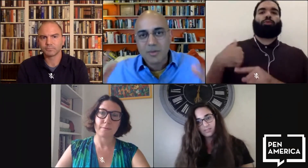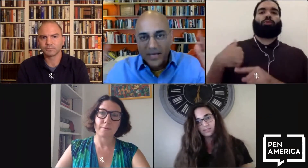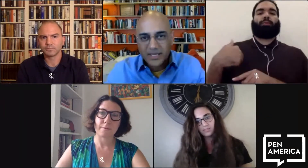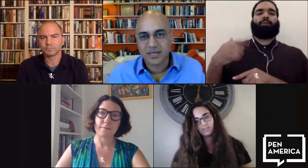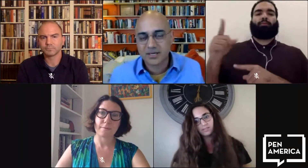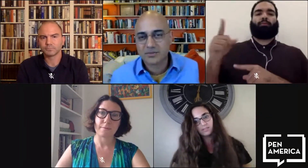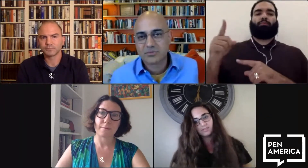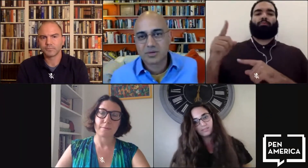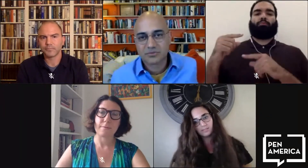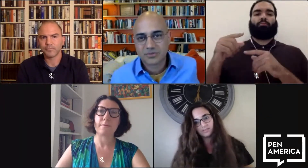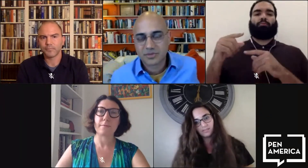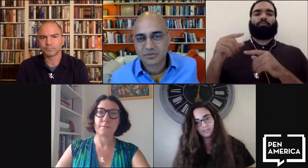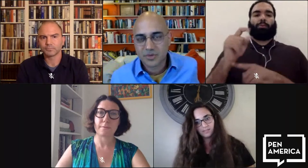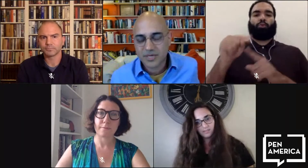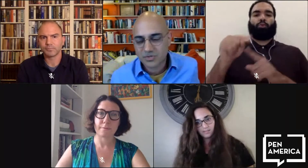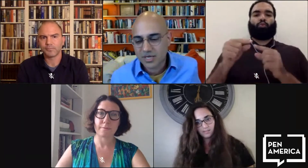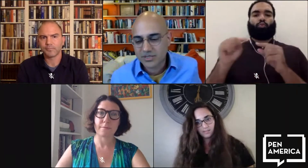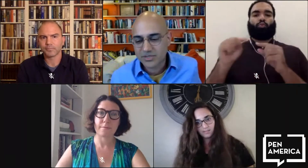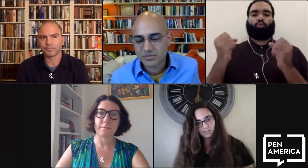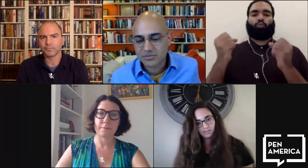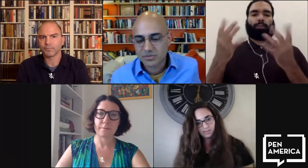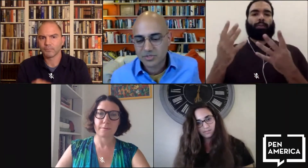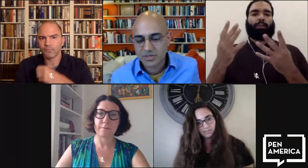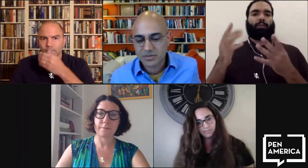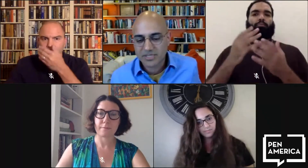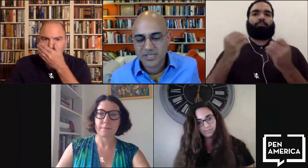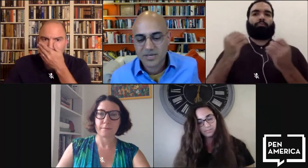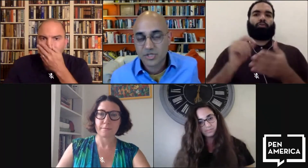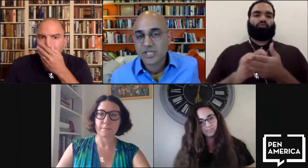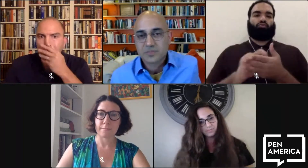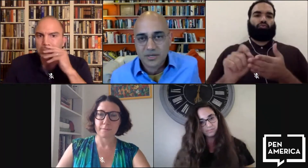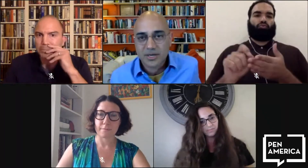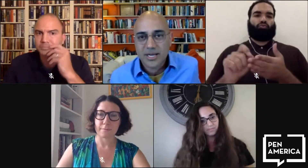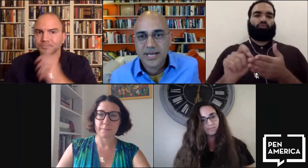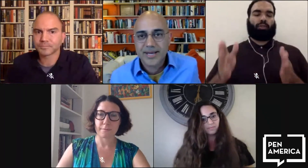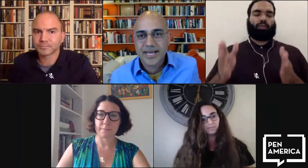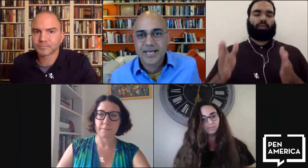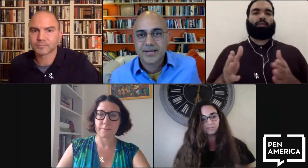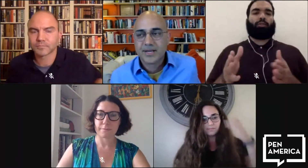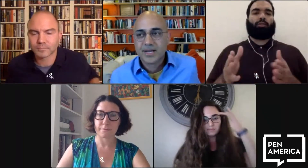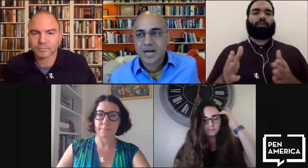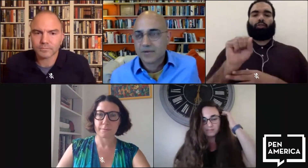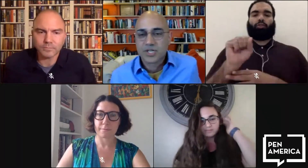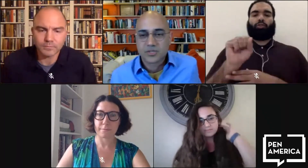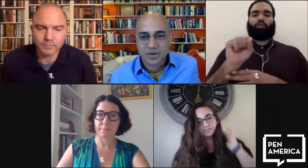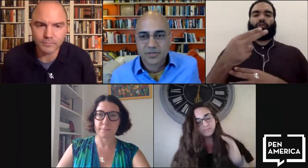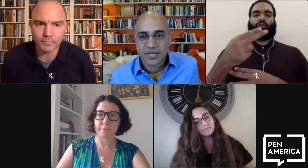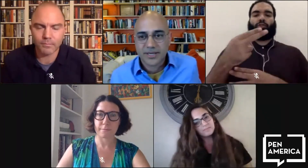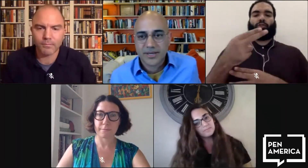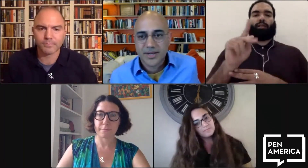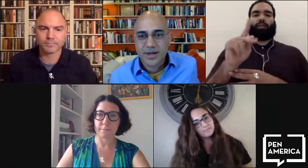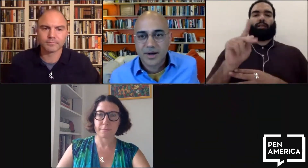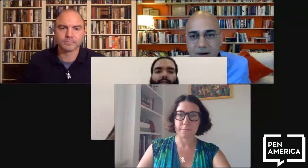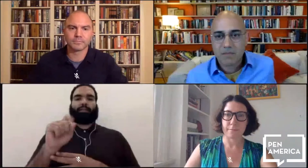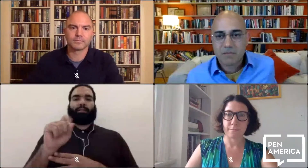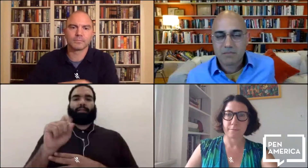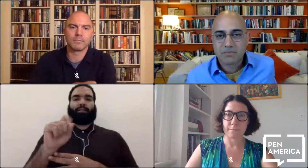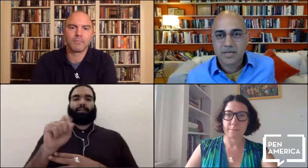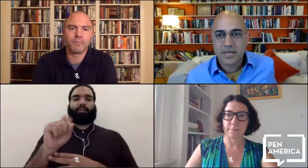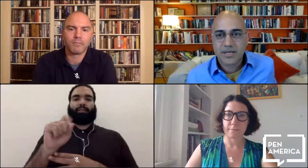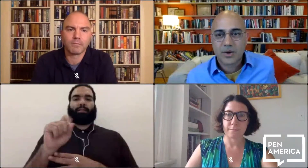to so many of the greatest writers, and so much greater than myself, Shakespeare. And I read Shakespeare every day.